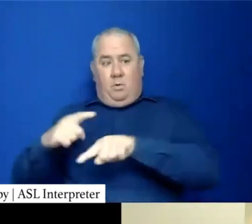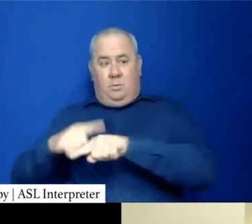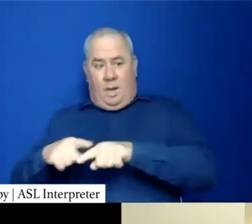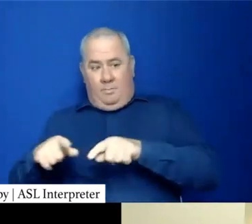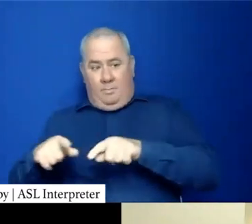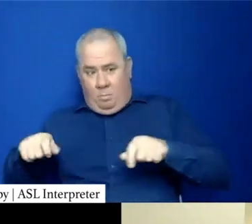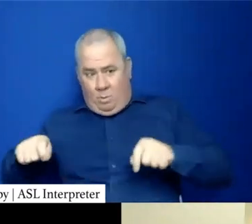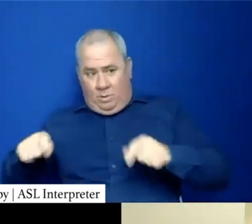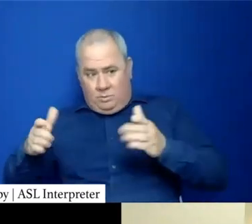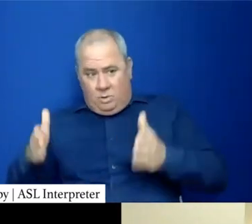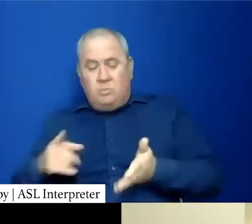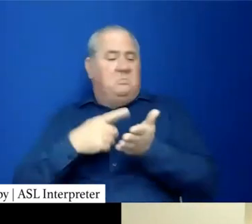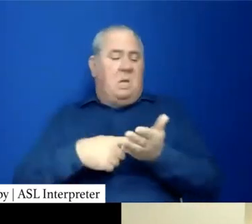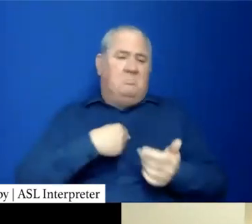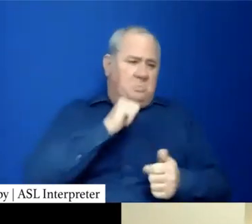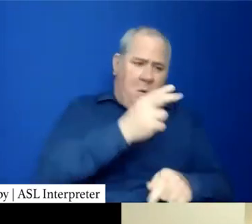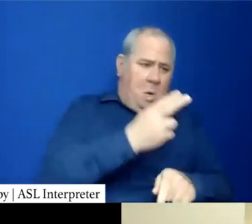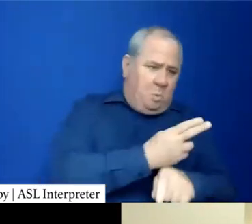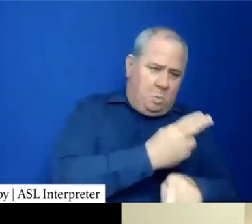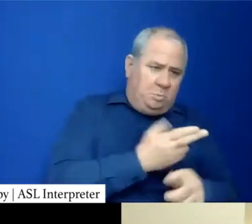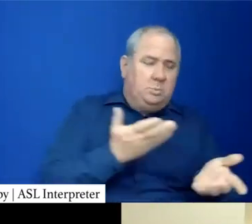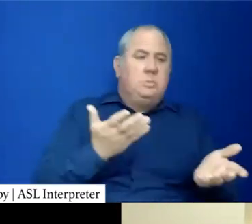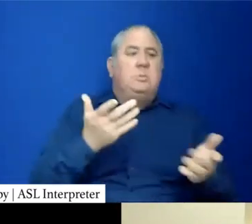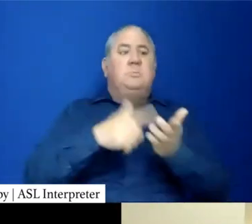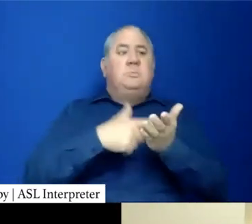don't use it, like, walking around the house.